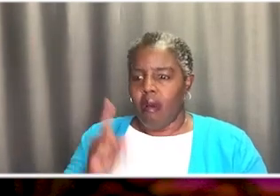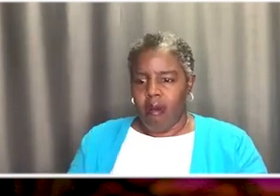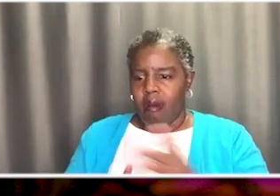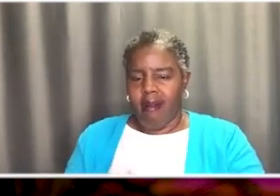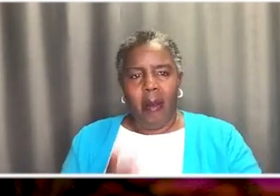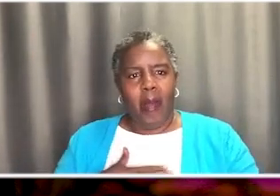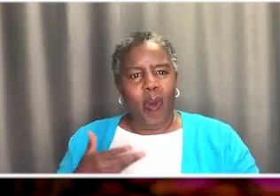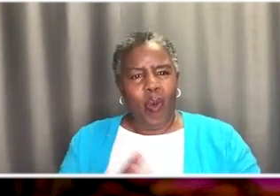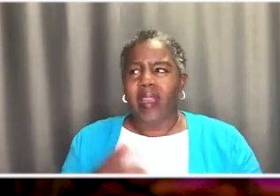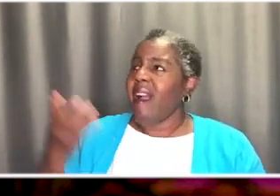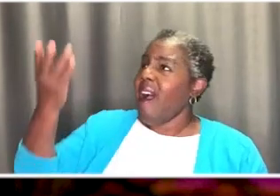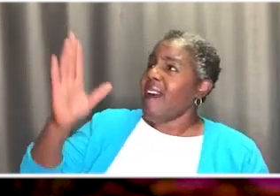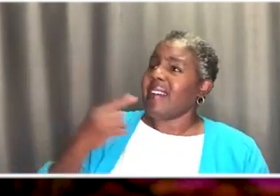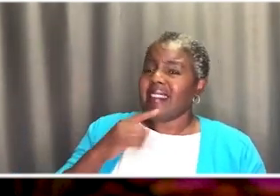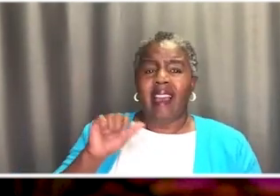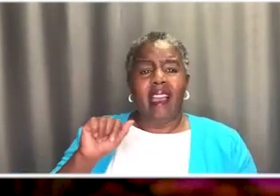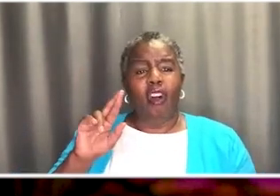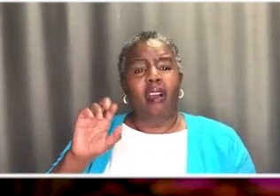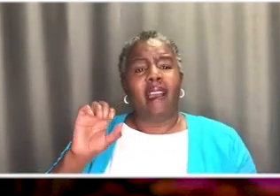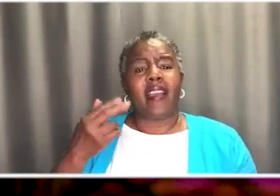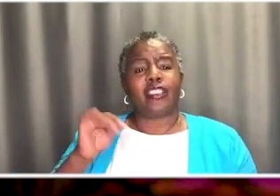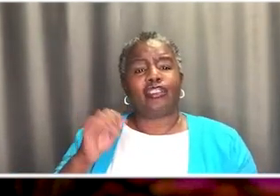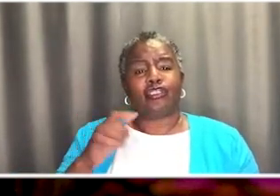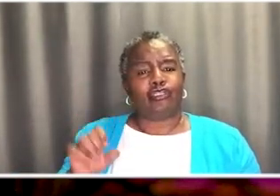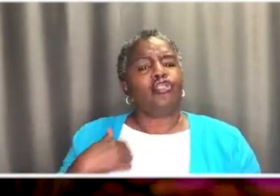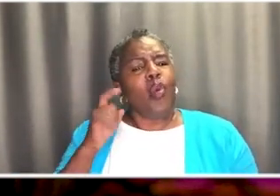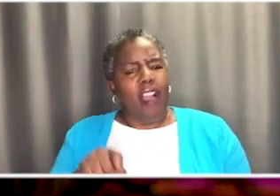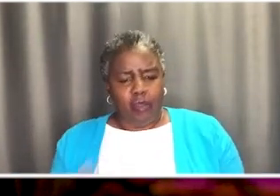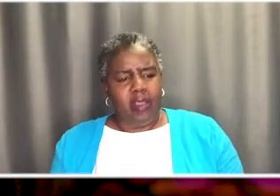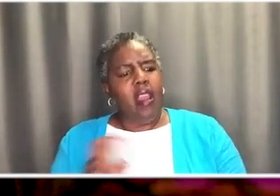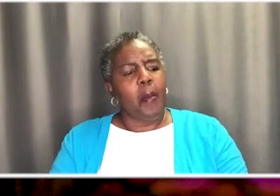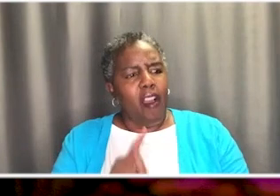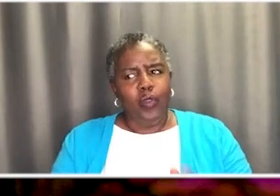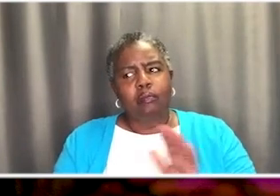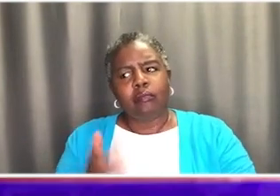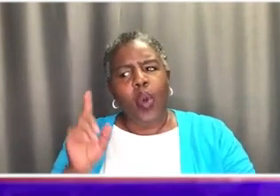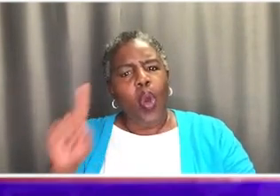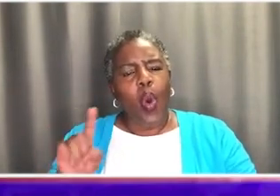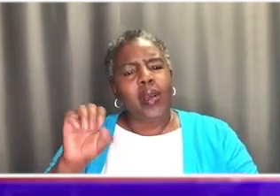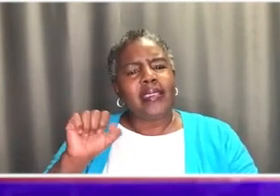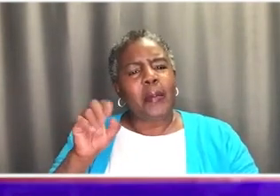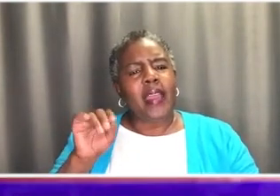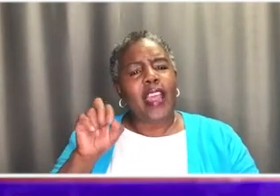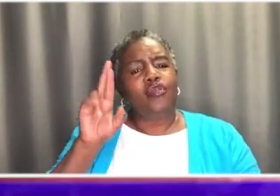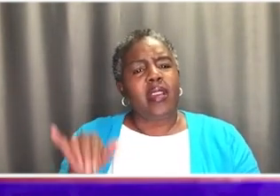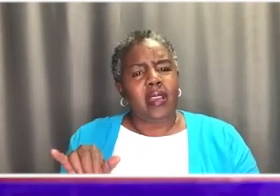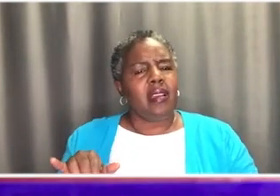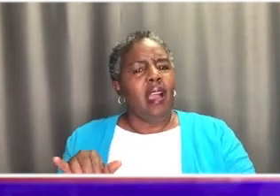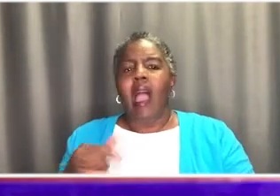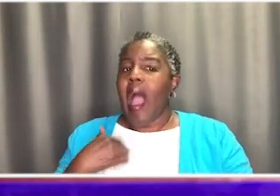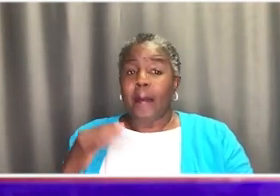way, and he said, Archange, you got to get up and you got to go to seminary. Brothers and sisters, I'll